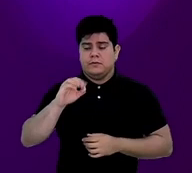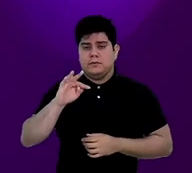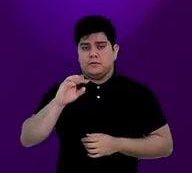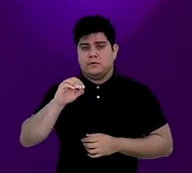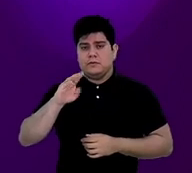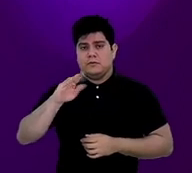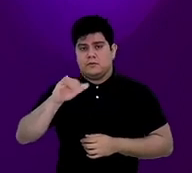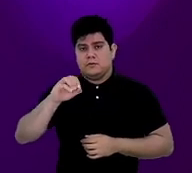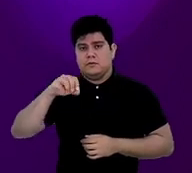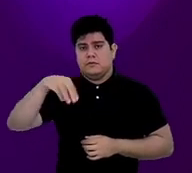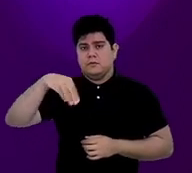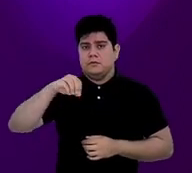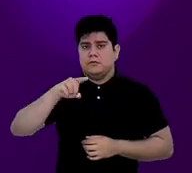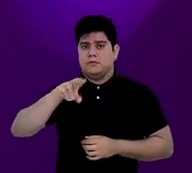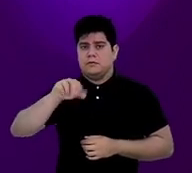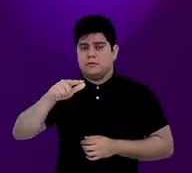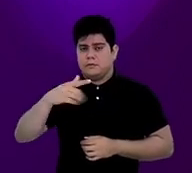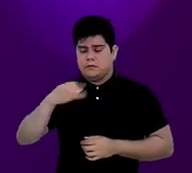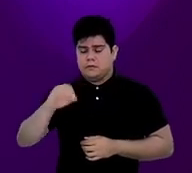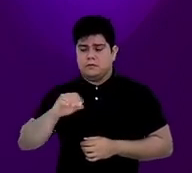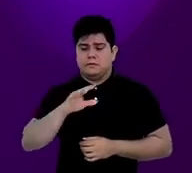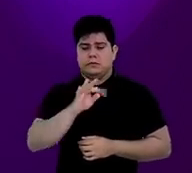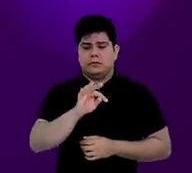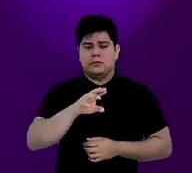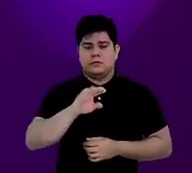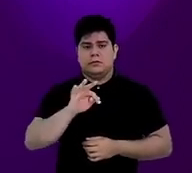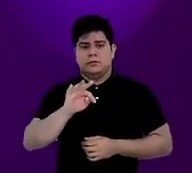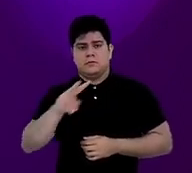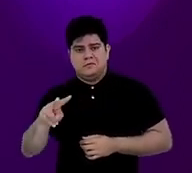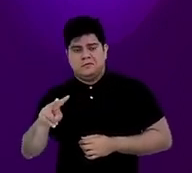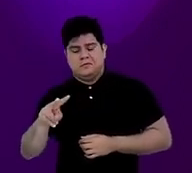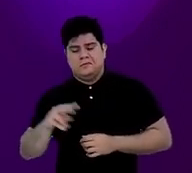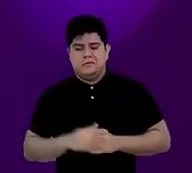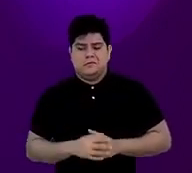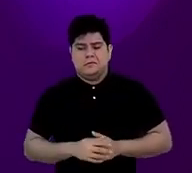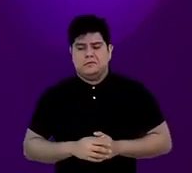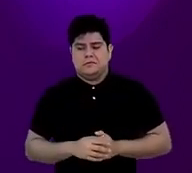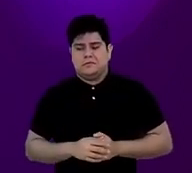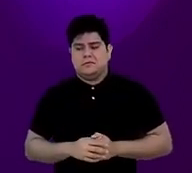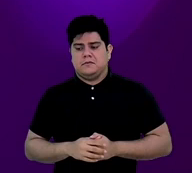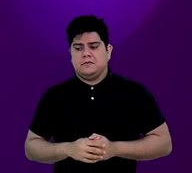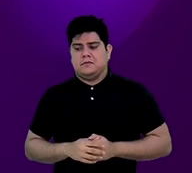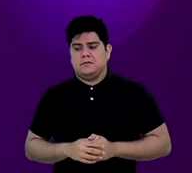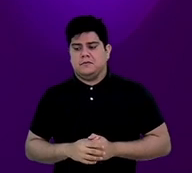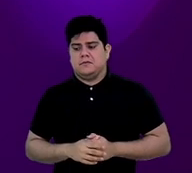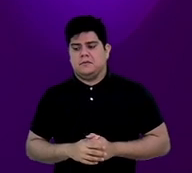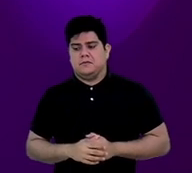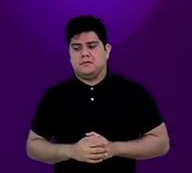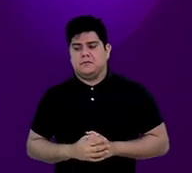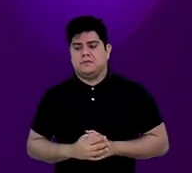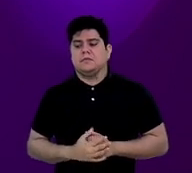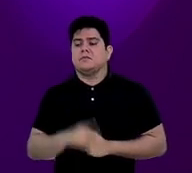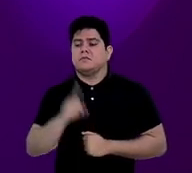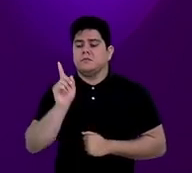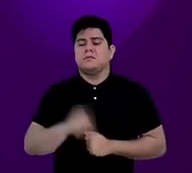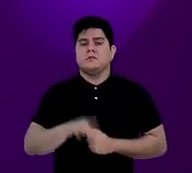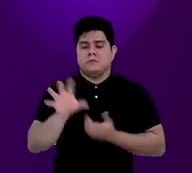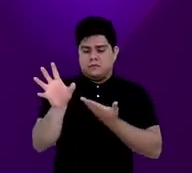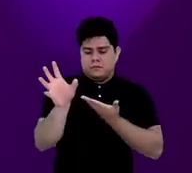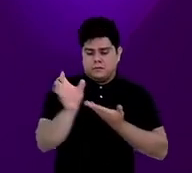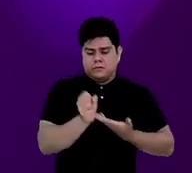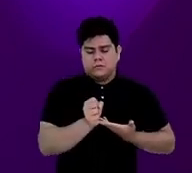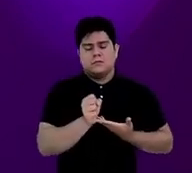TRPV, transient receptor potential vanilloid. Now, TRPV1 is the receptor